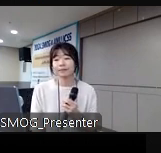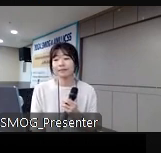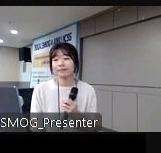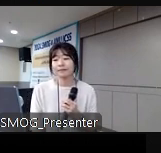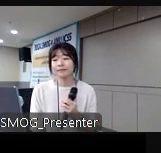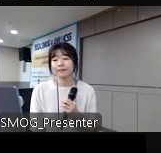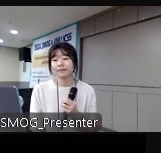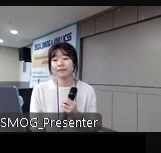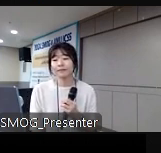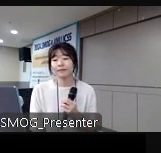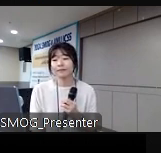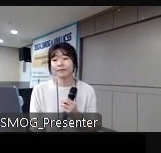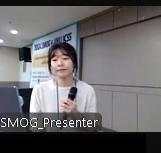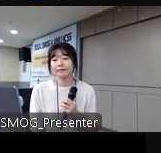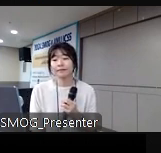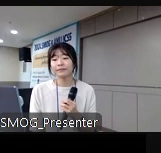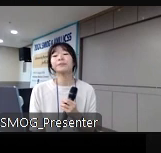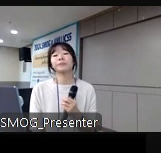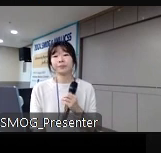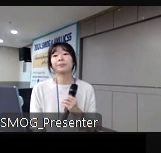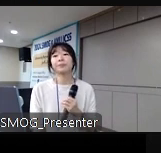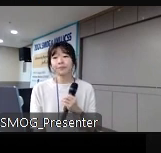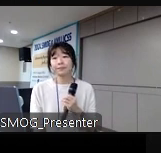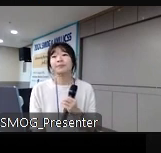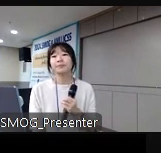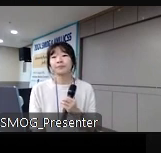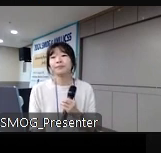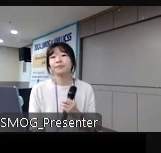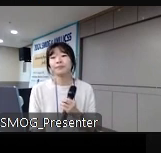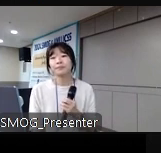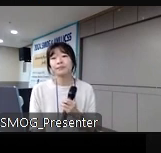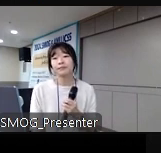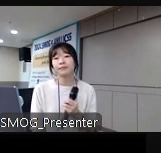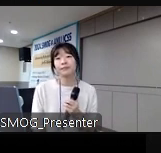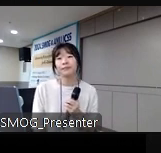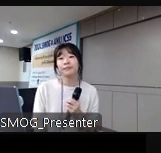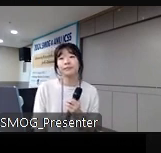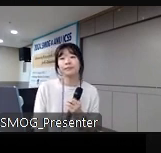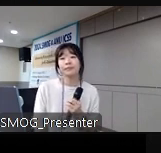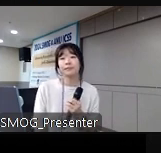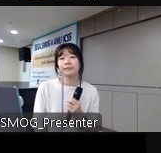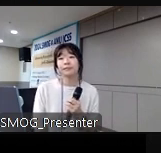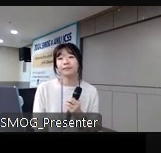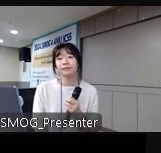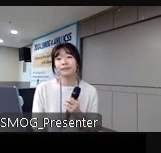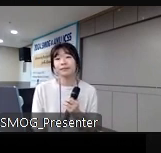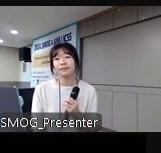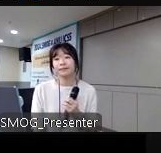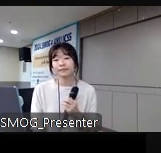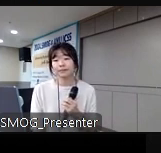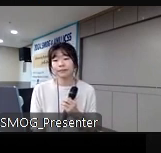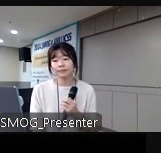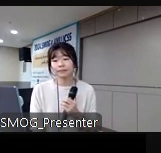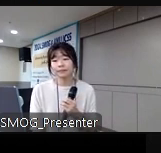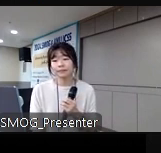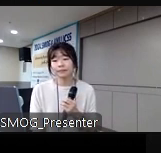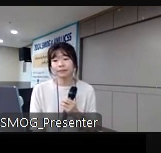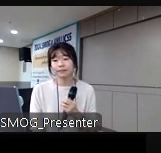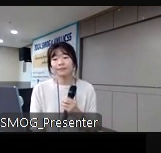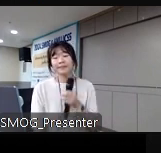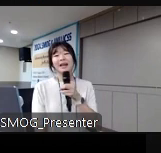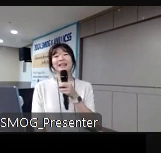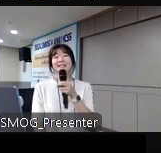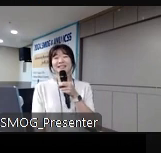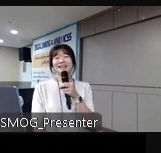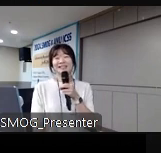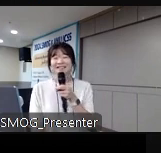that neutral X was preferred with one referent. Is there any competition between the no choice and the bear choice?